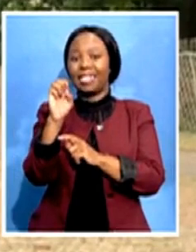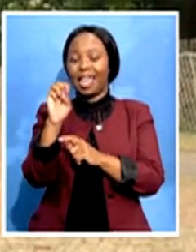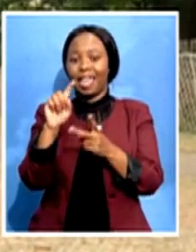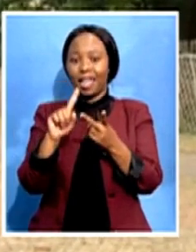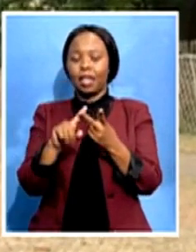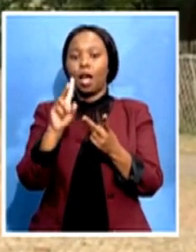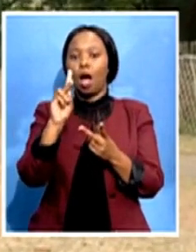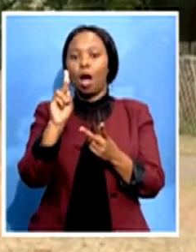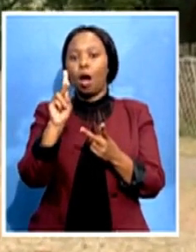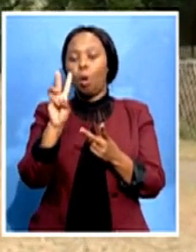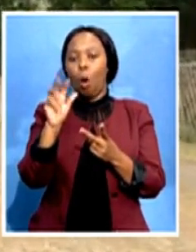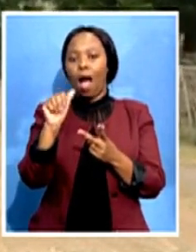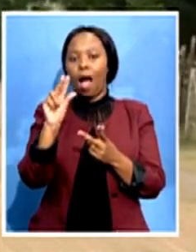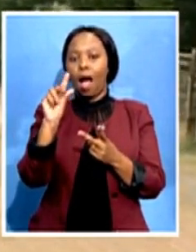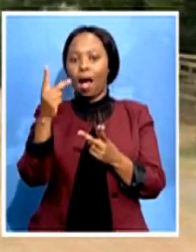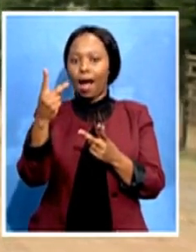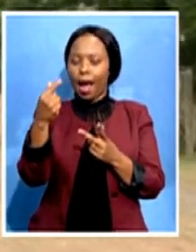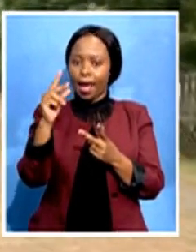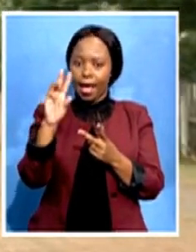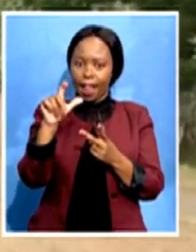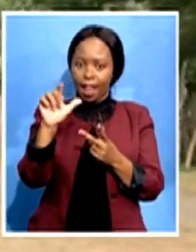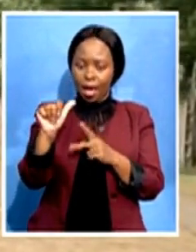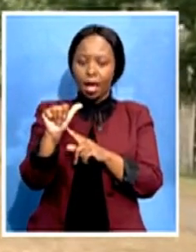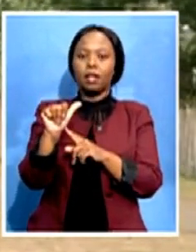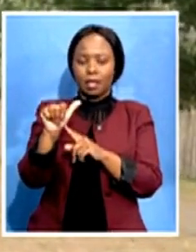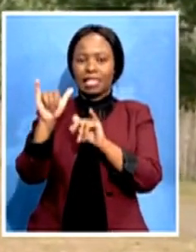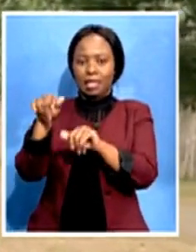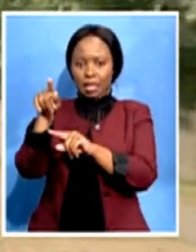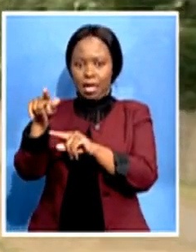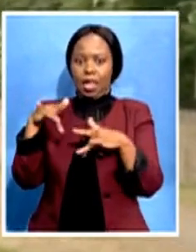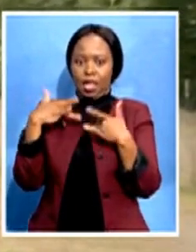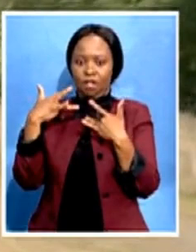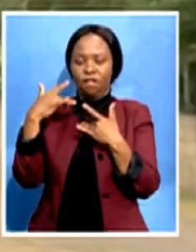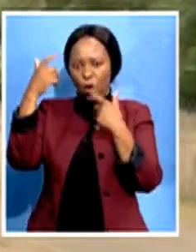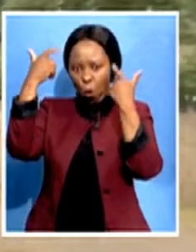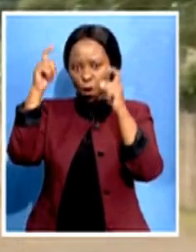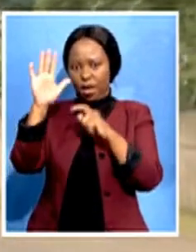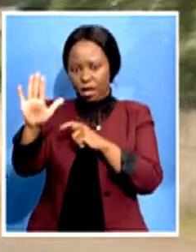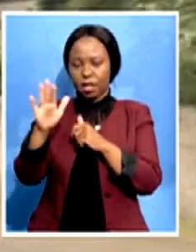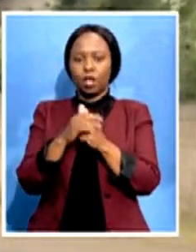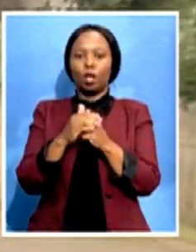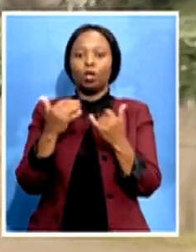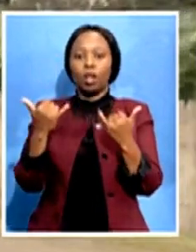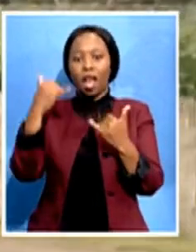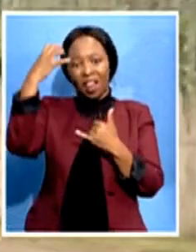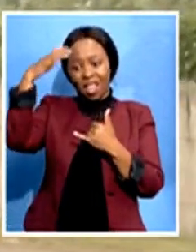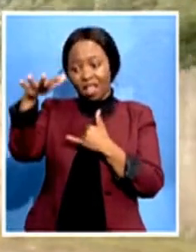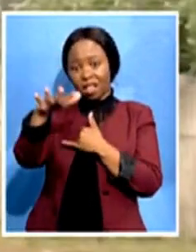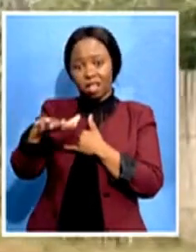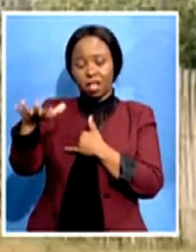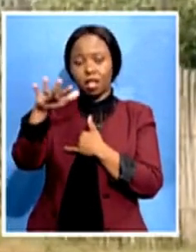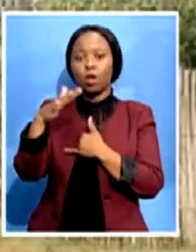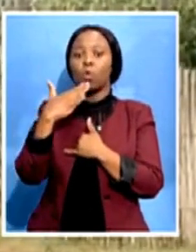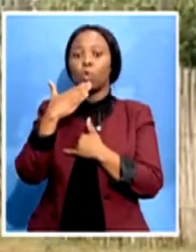lives. Lindizulu Palace, Desiree, is basically the palace that belongs to Queen Mandlovu. As I said to you before,